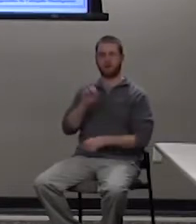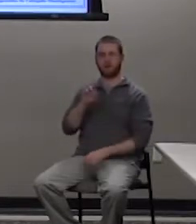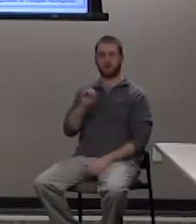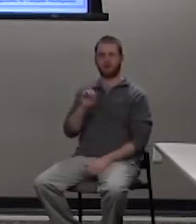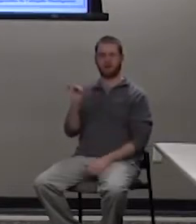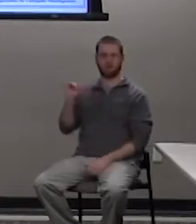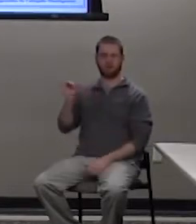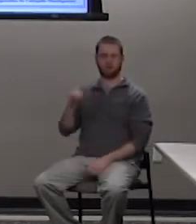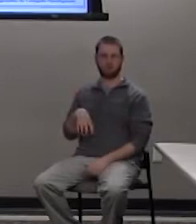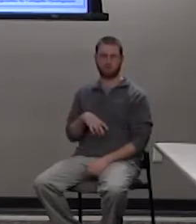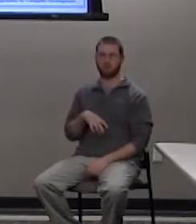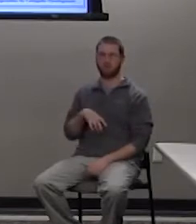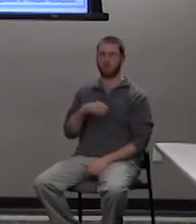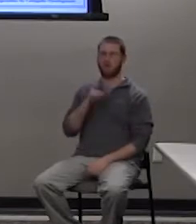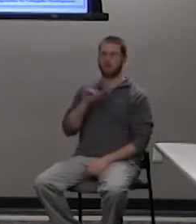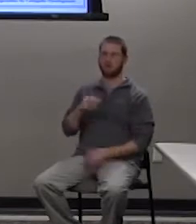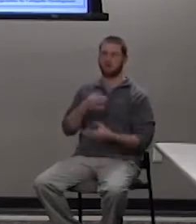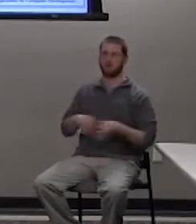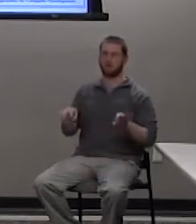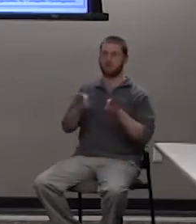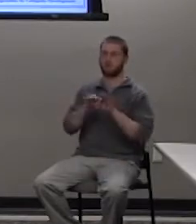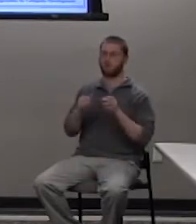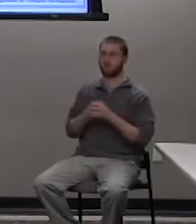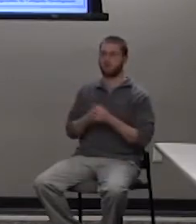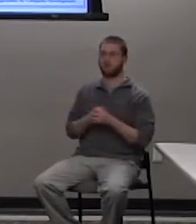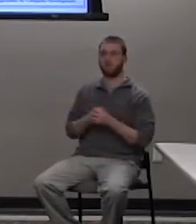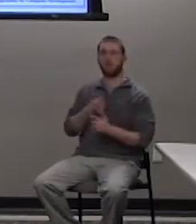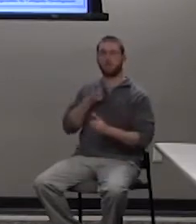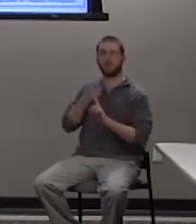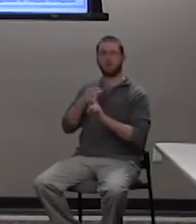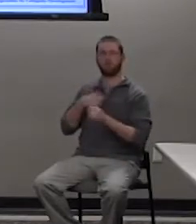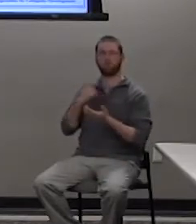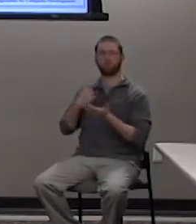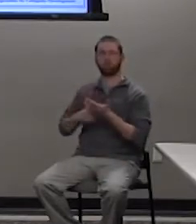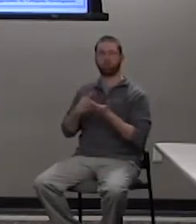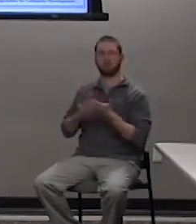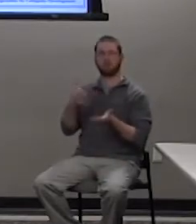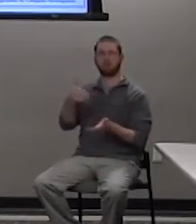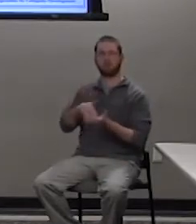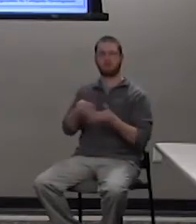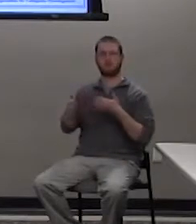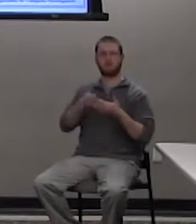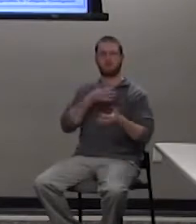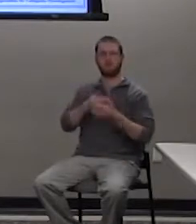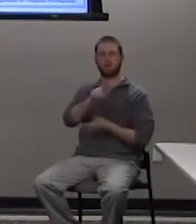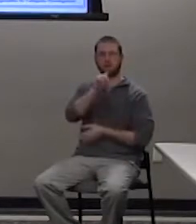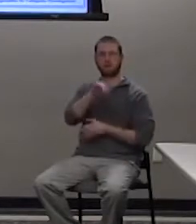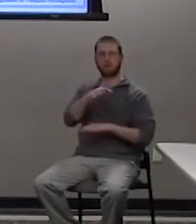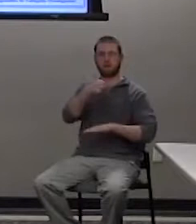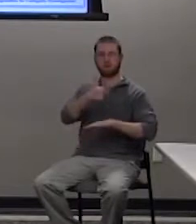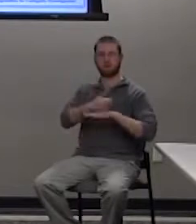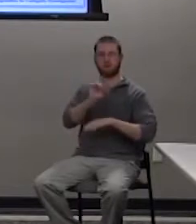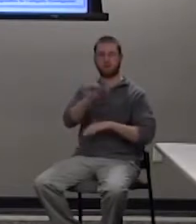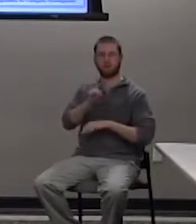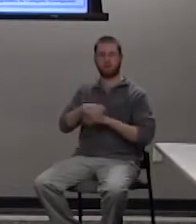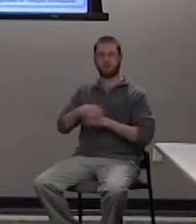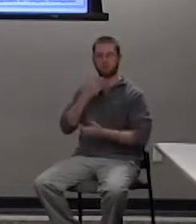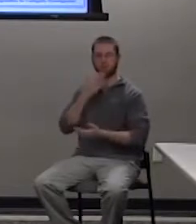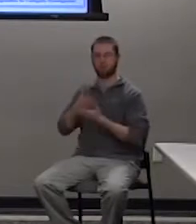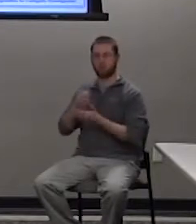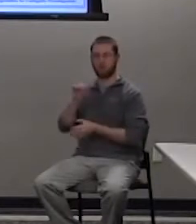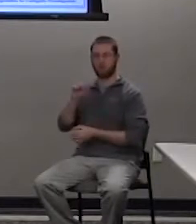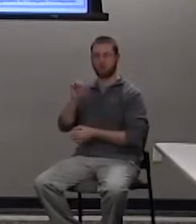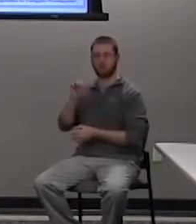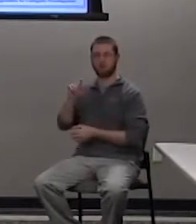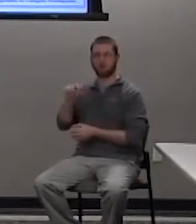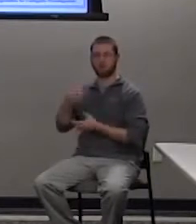And that is an asset. And the point of me bringing this up, it doesn't really matter where Kentucky lands, it's an asset that you can sell to a